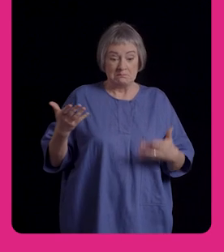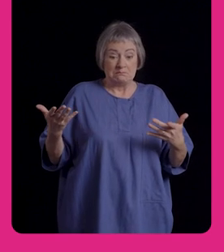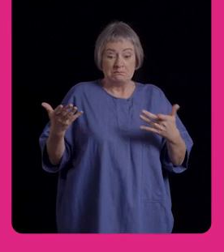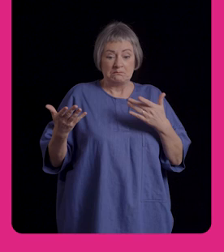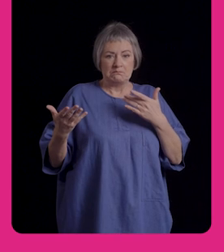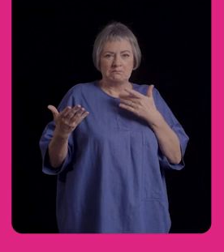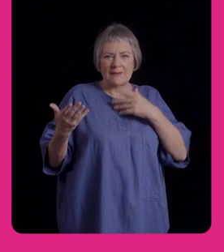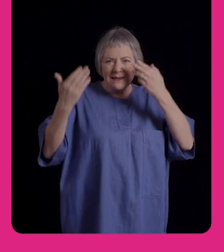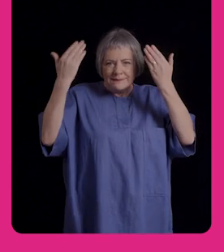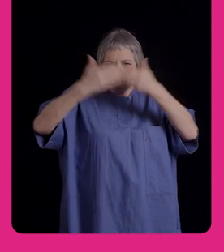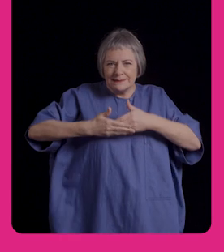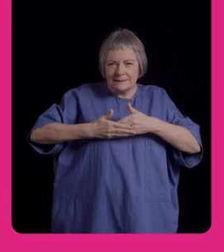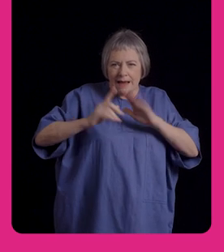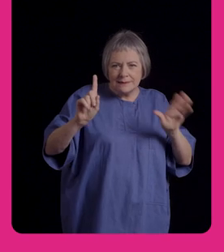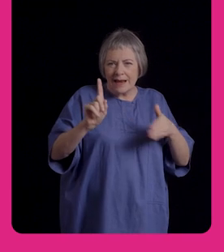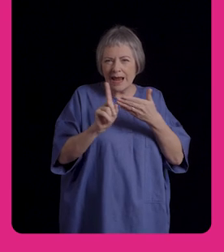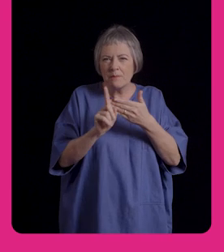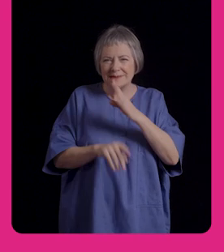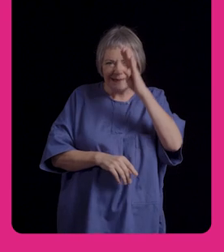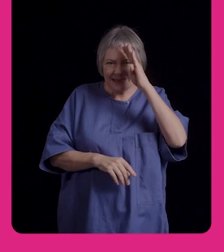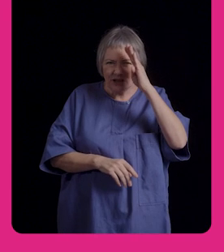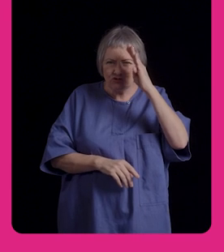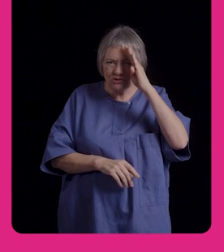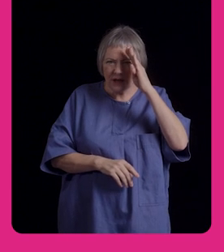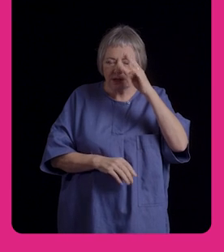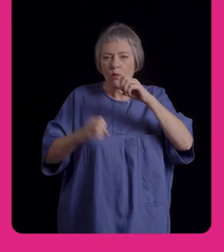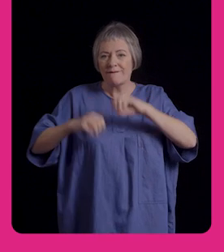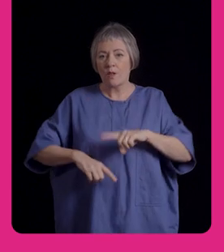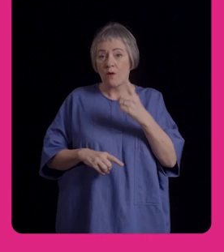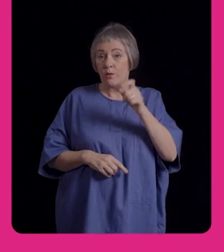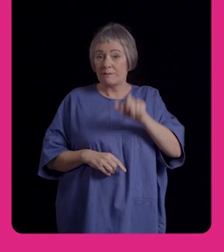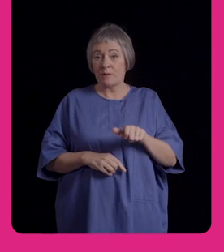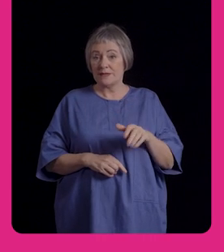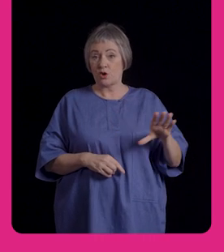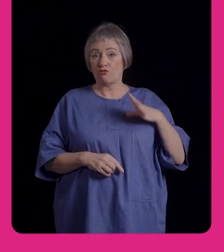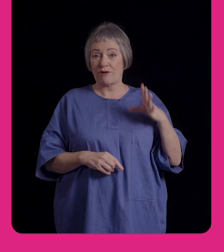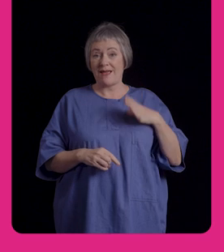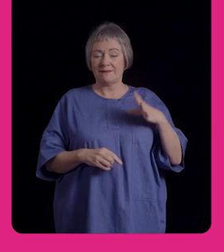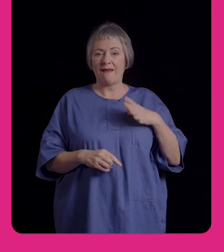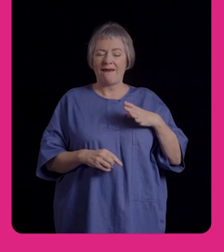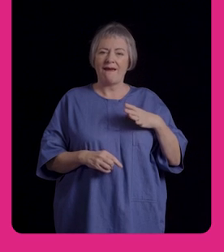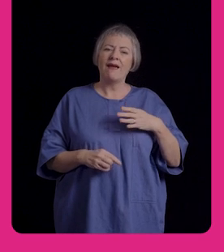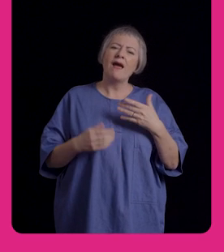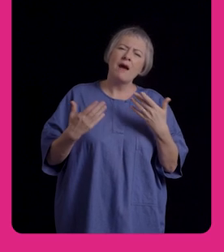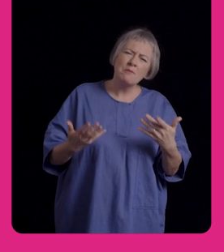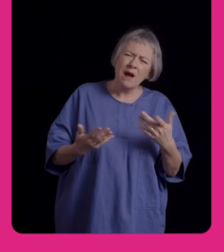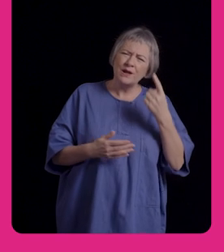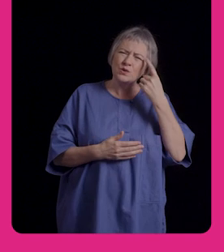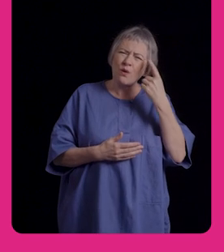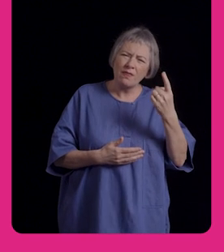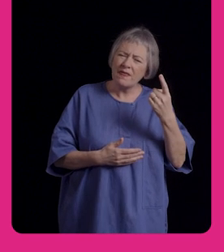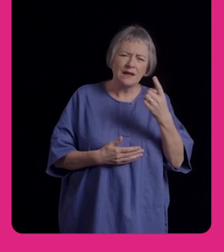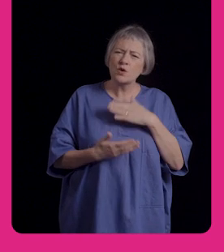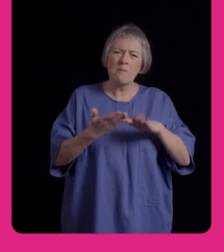Night mission's always very dangerous. That's the thing. As in, we've lost one person already. Like, I don't